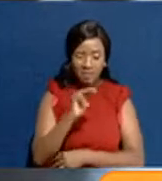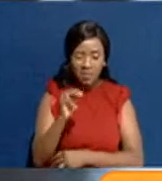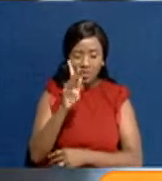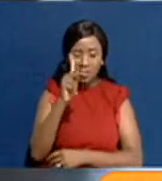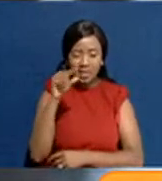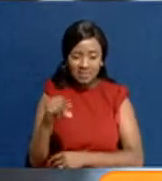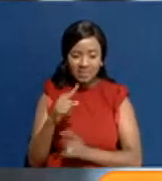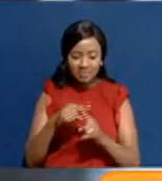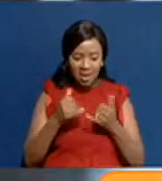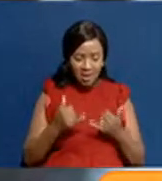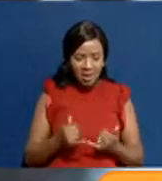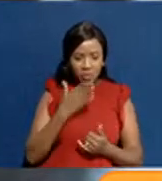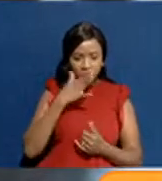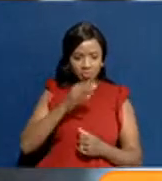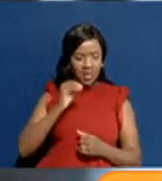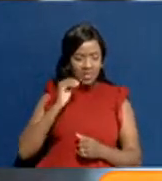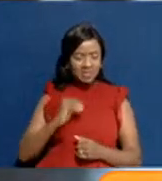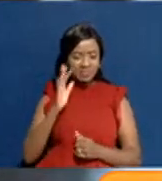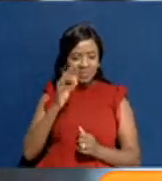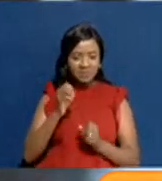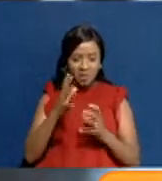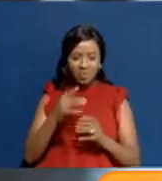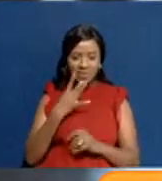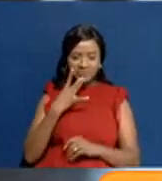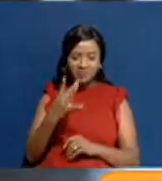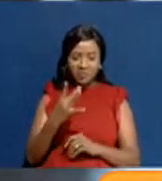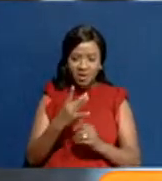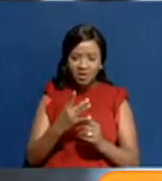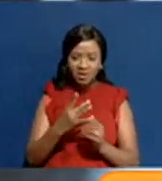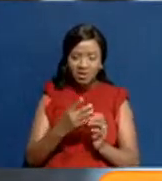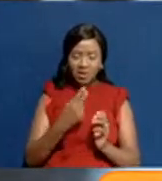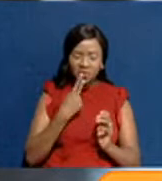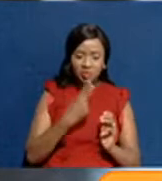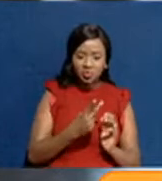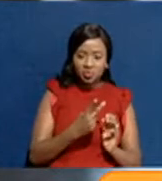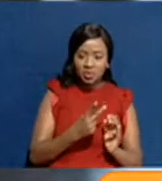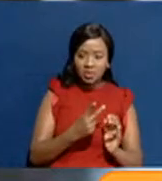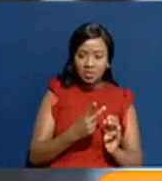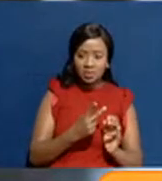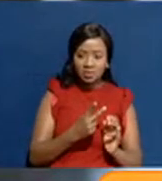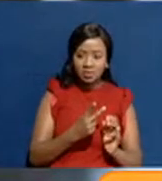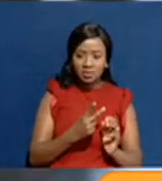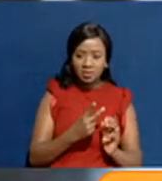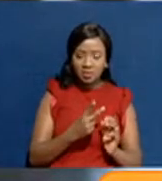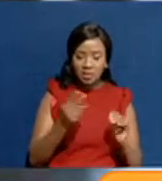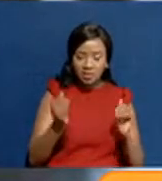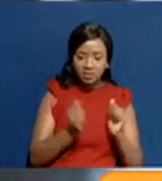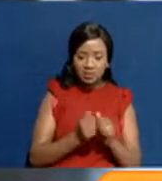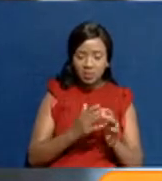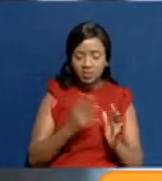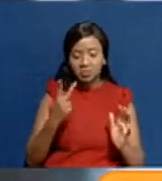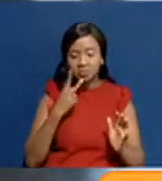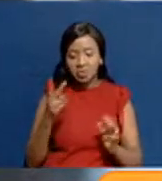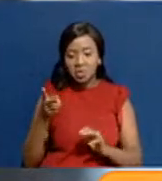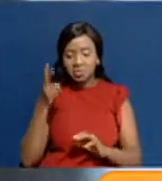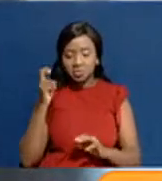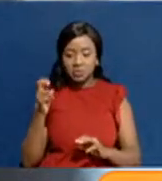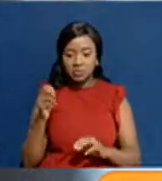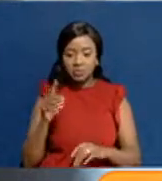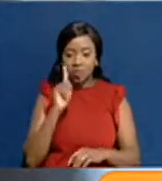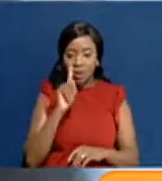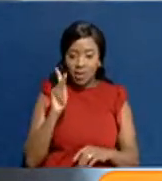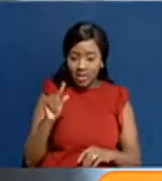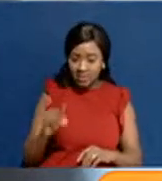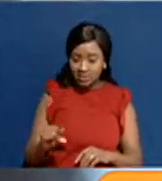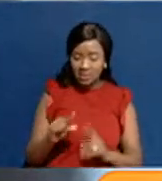price of sugar at the moment is about between 200 shillings and 220 shillings per kilo, if that was to be converted into money, if the